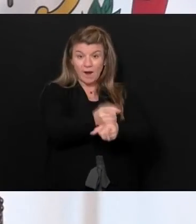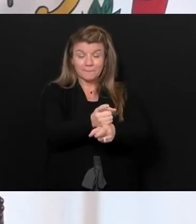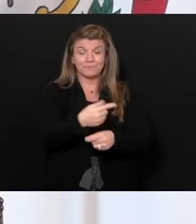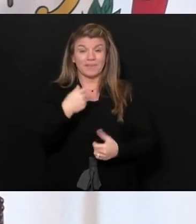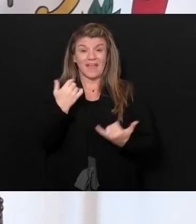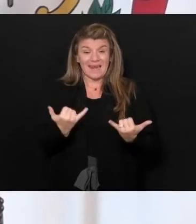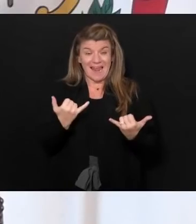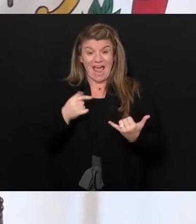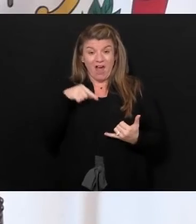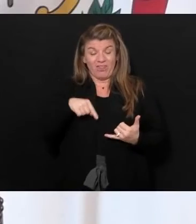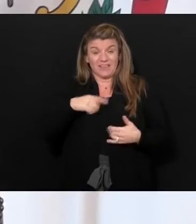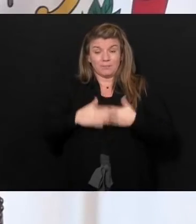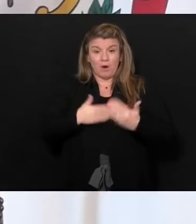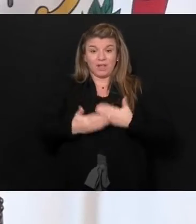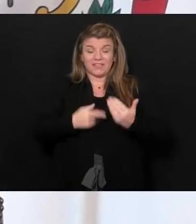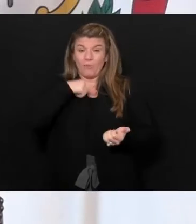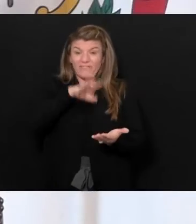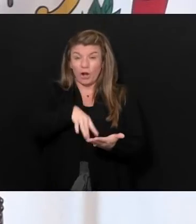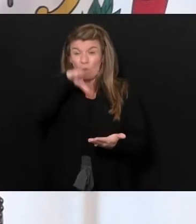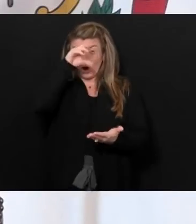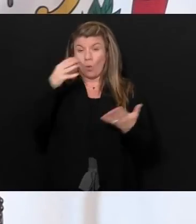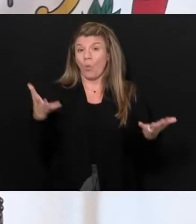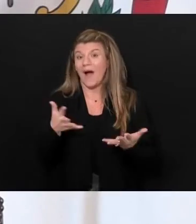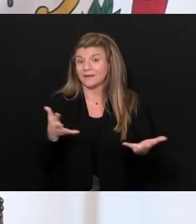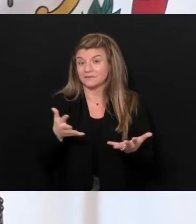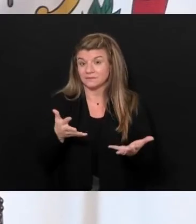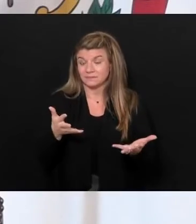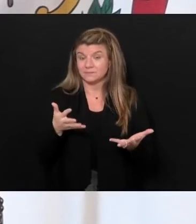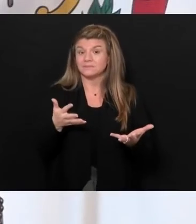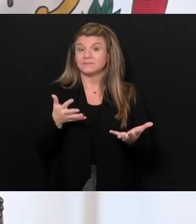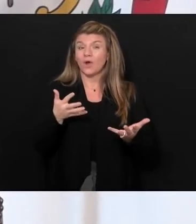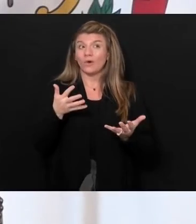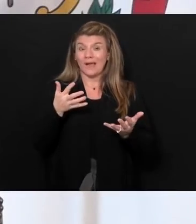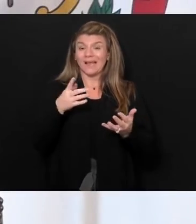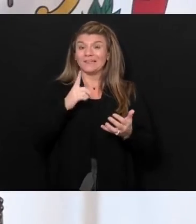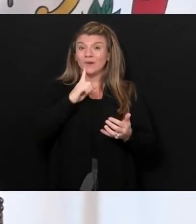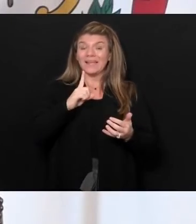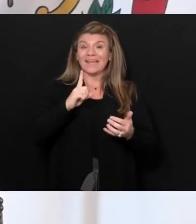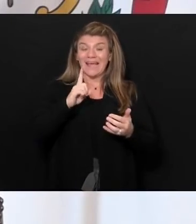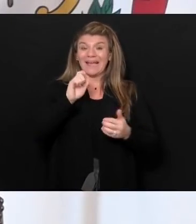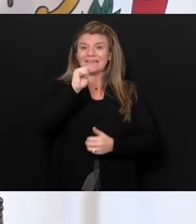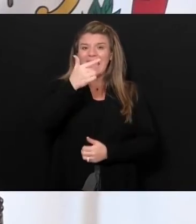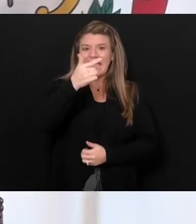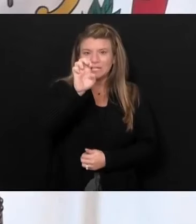we've gone through this process is this is absolutely age.